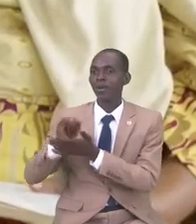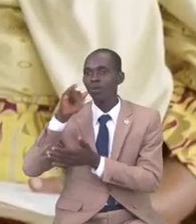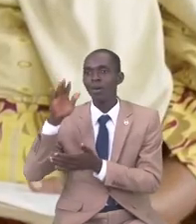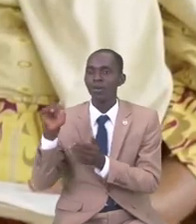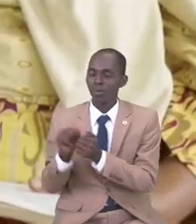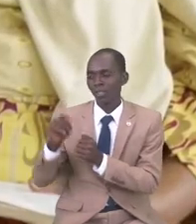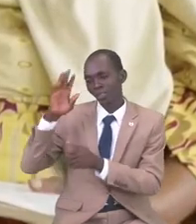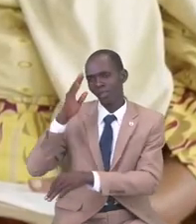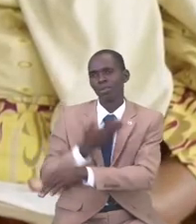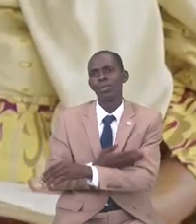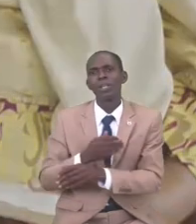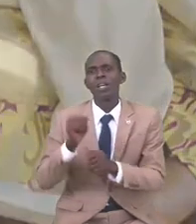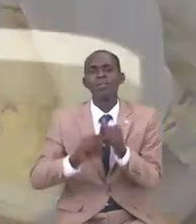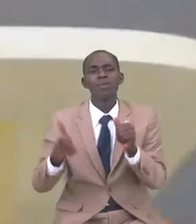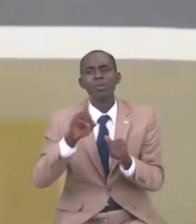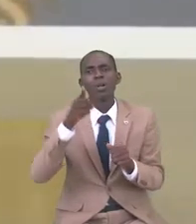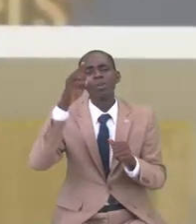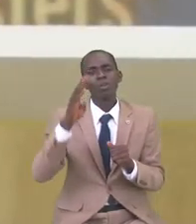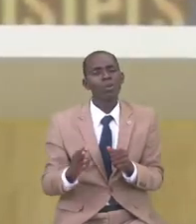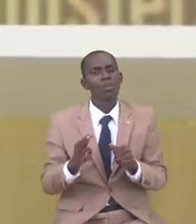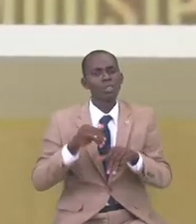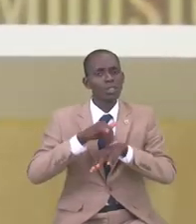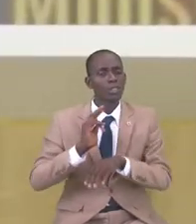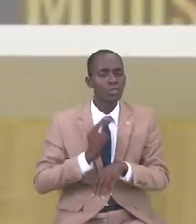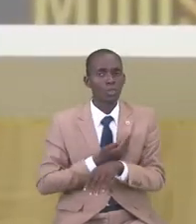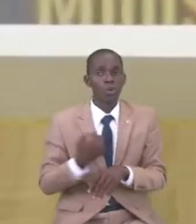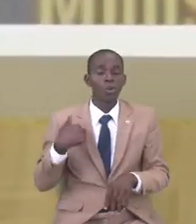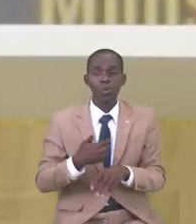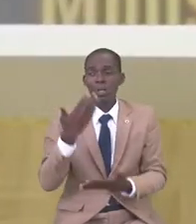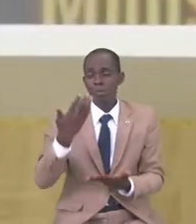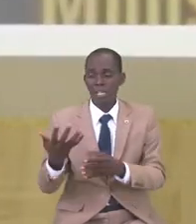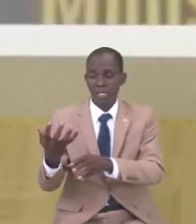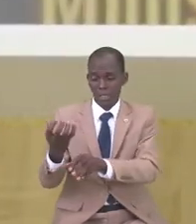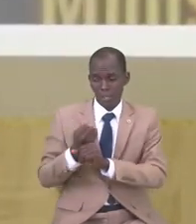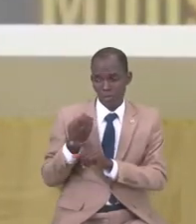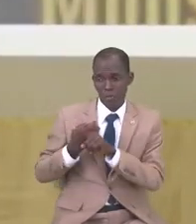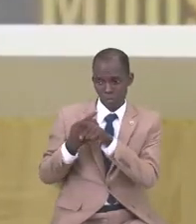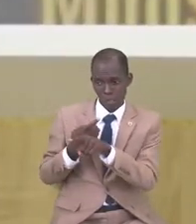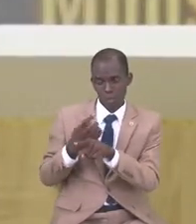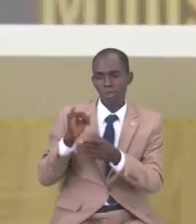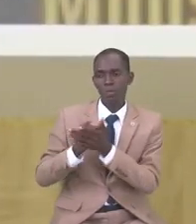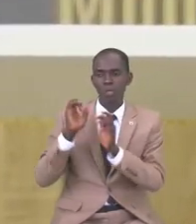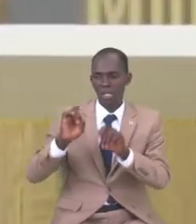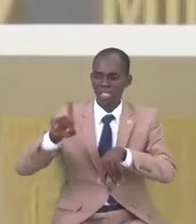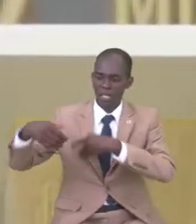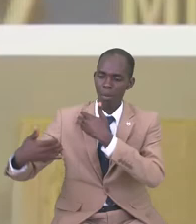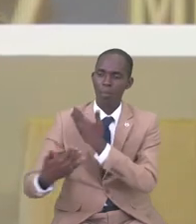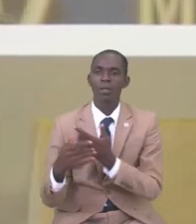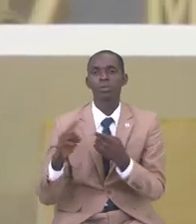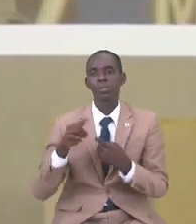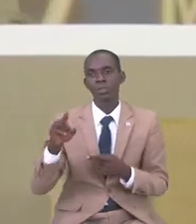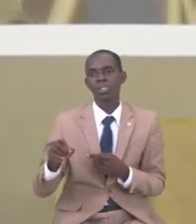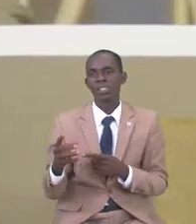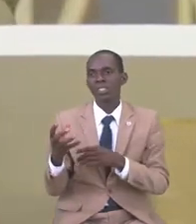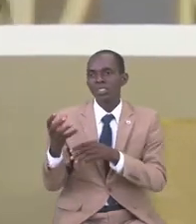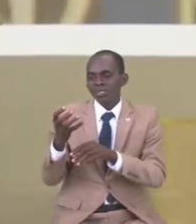us, we may take from them so that we can give to them. He took part of